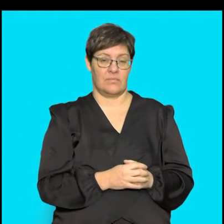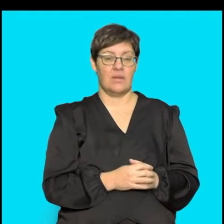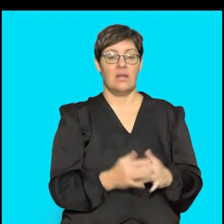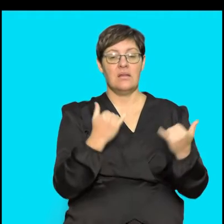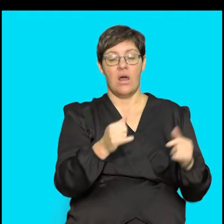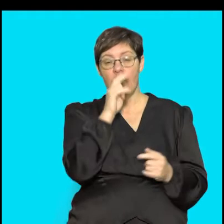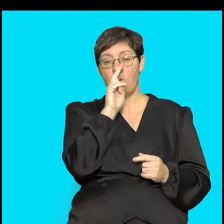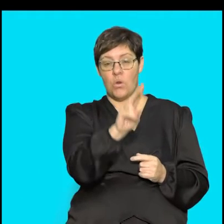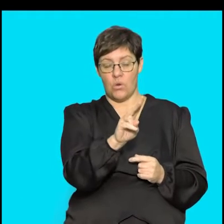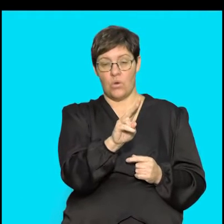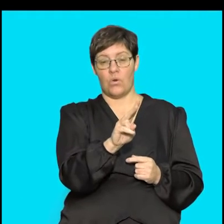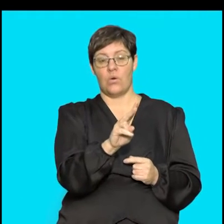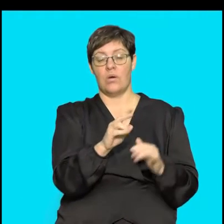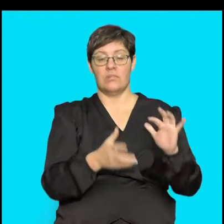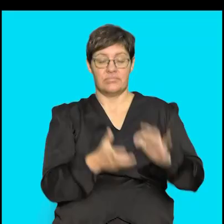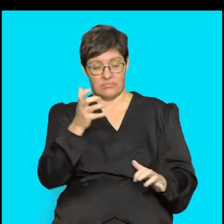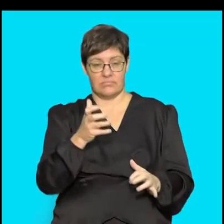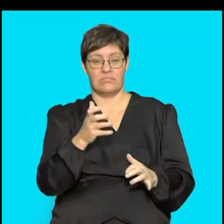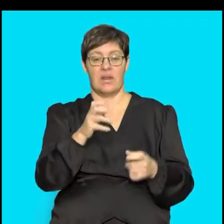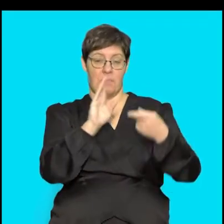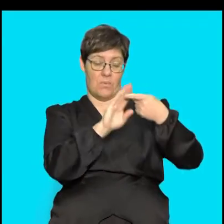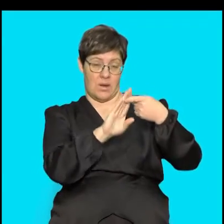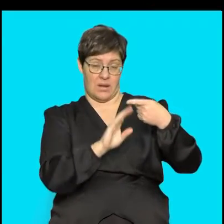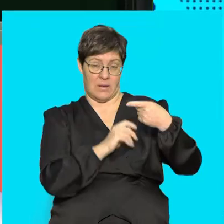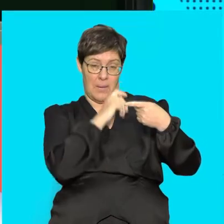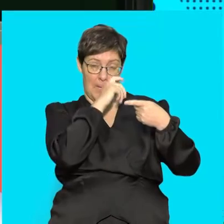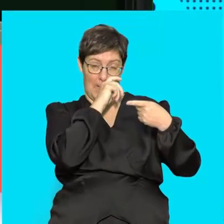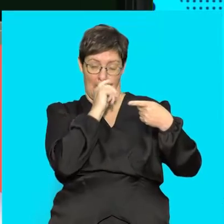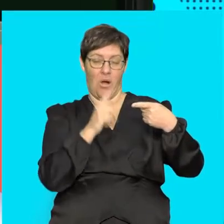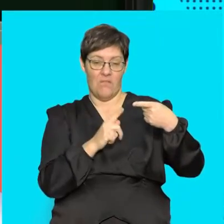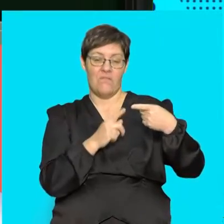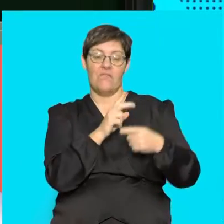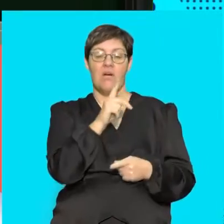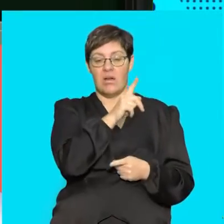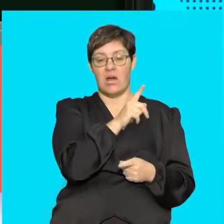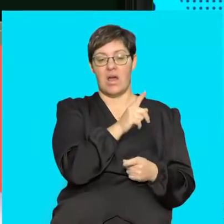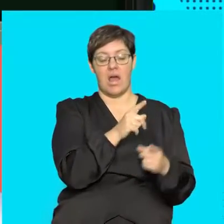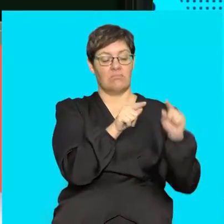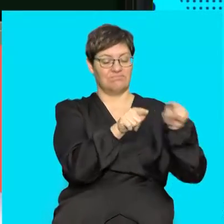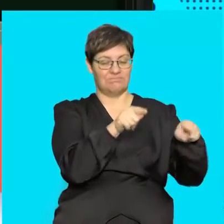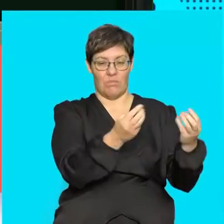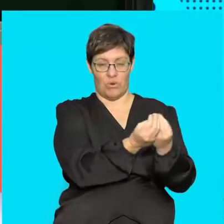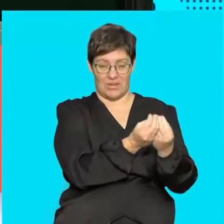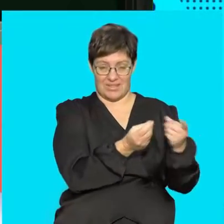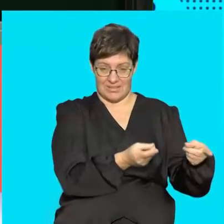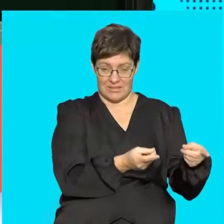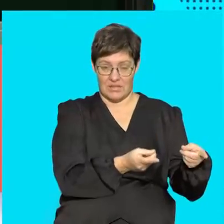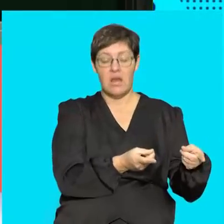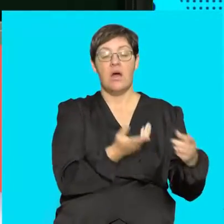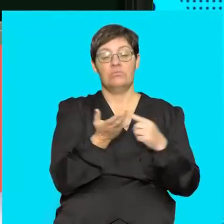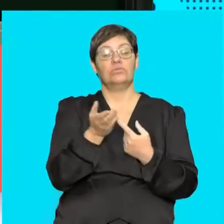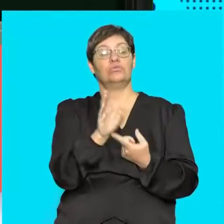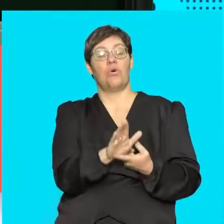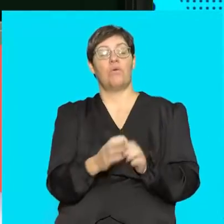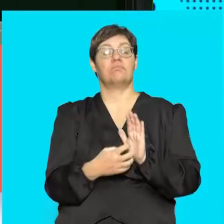We've now looked at the disturbance of the concentration of one of our reactants, and we looked at how that